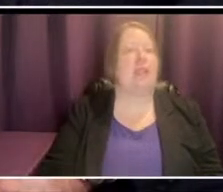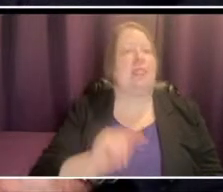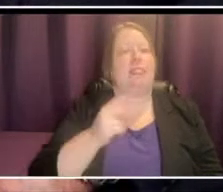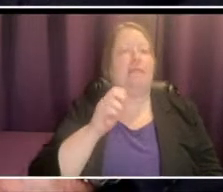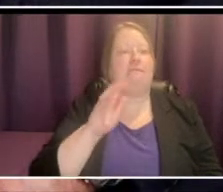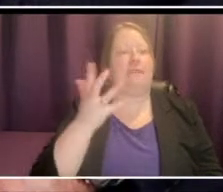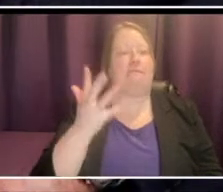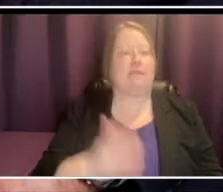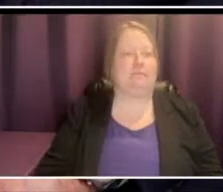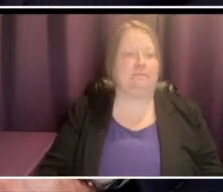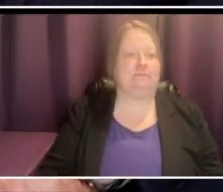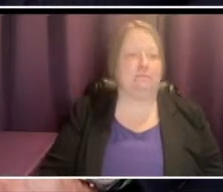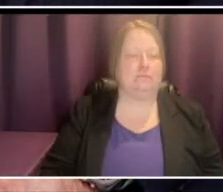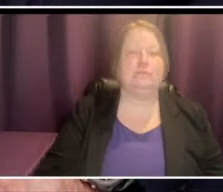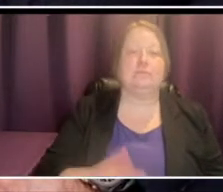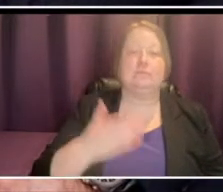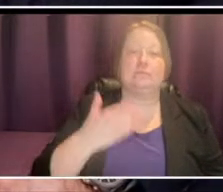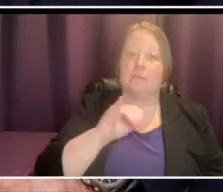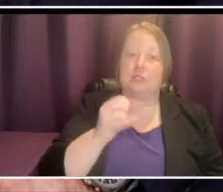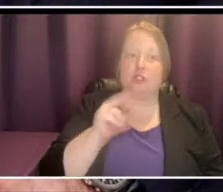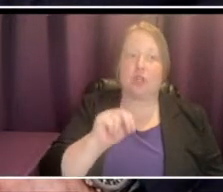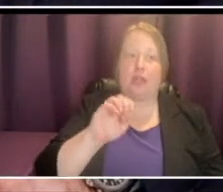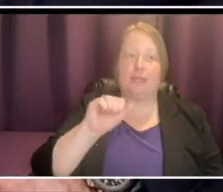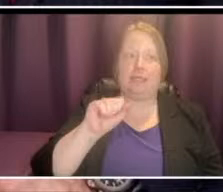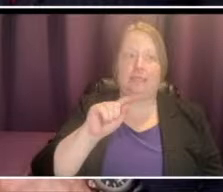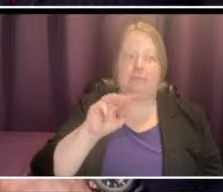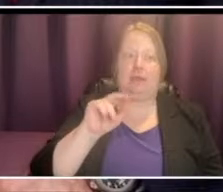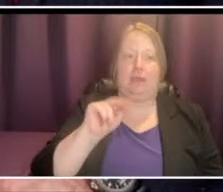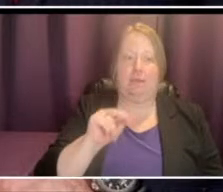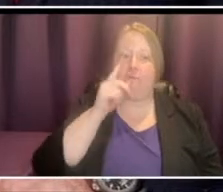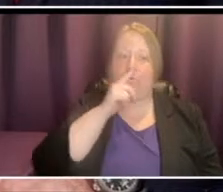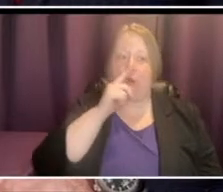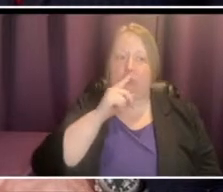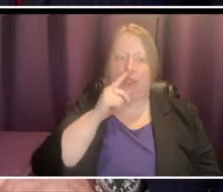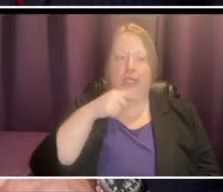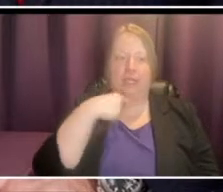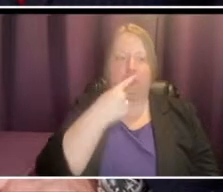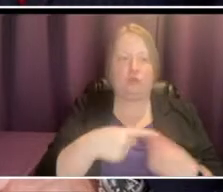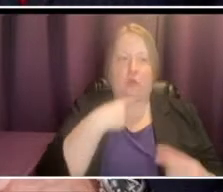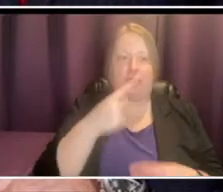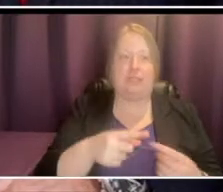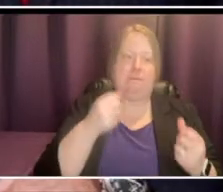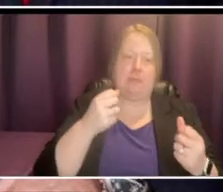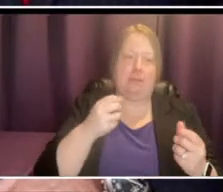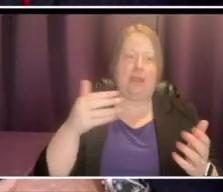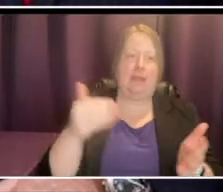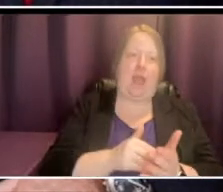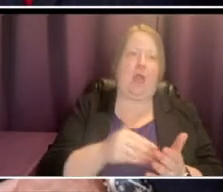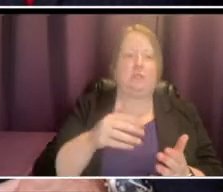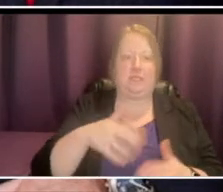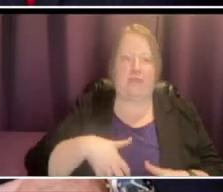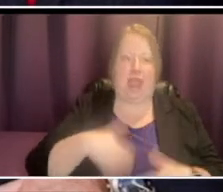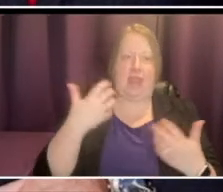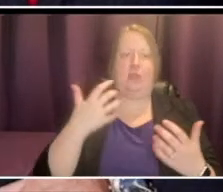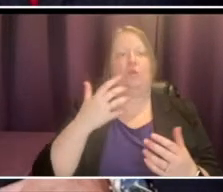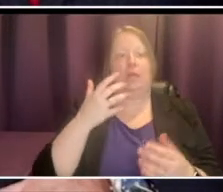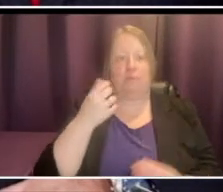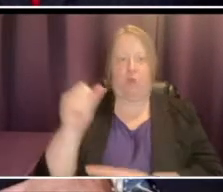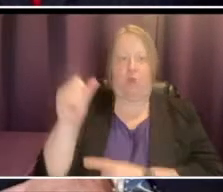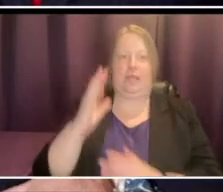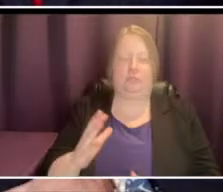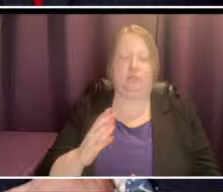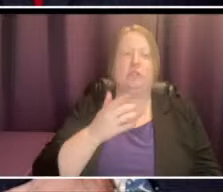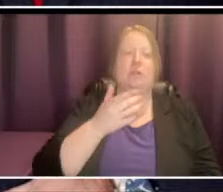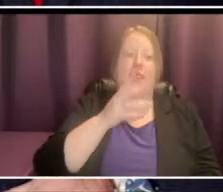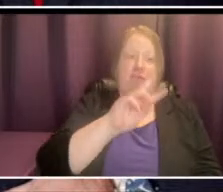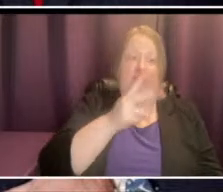Here is John Eastman fraudulently instructing tens of thousands of angry protesters that the vice president could change